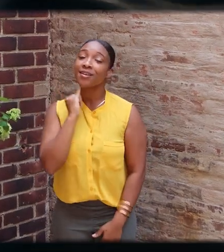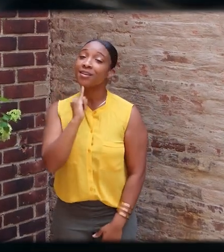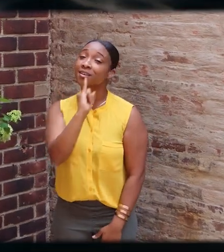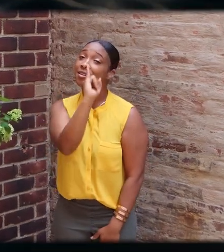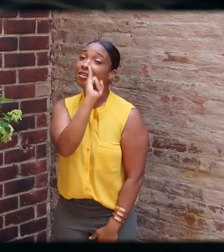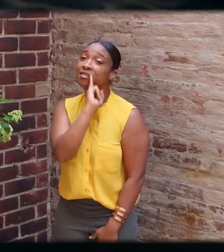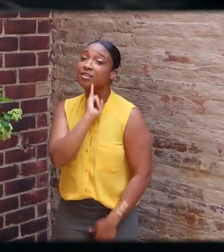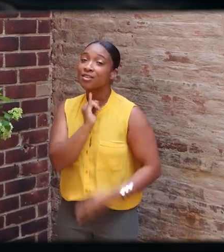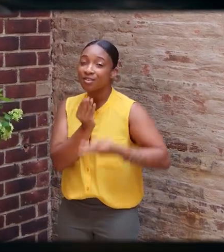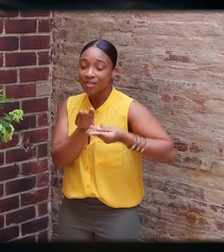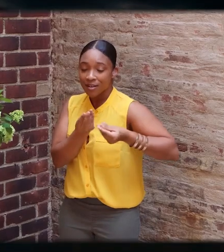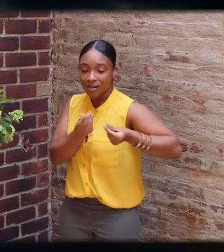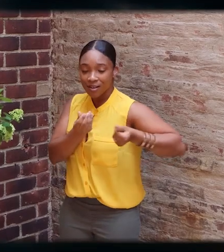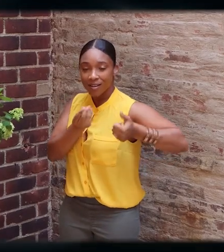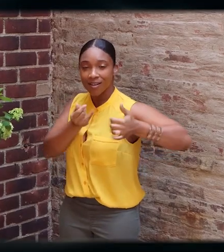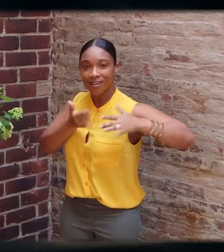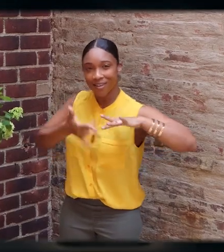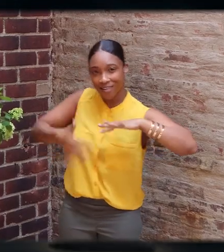Jerusalem.